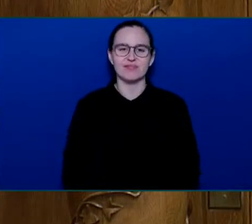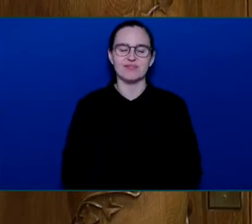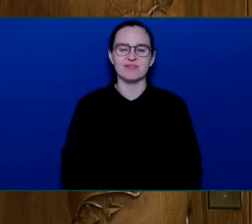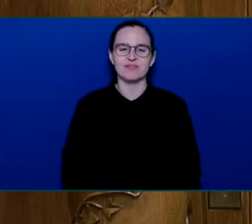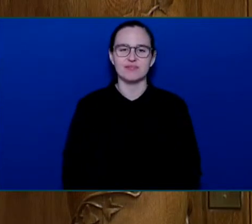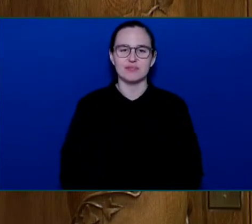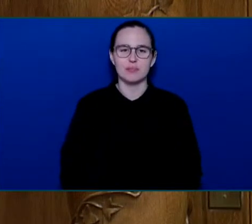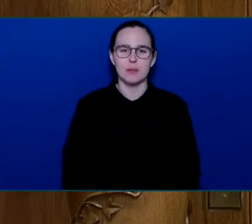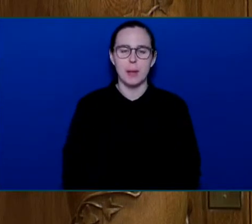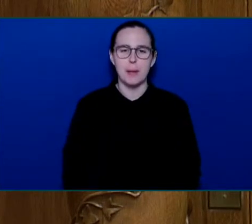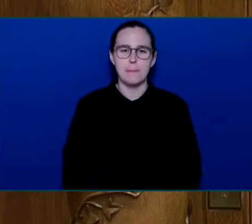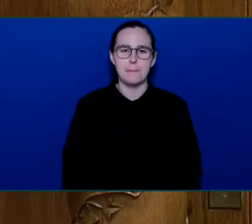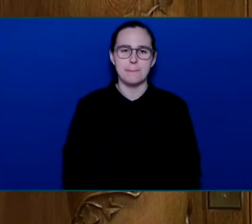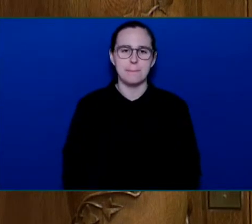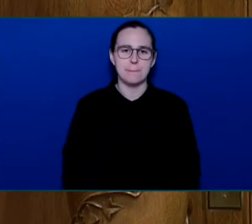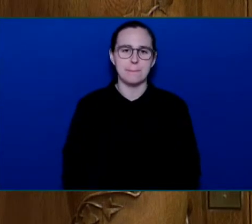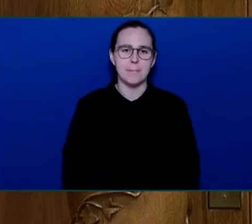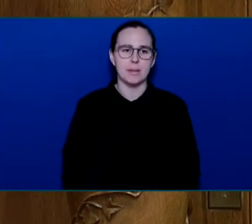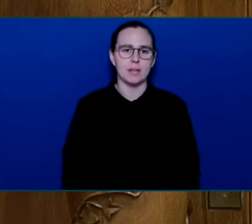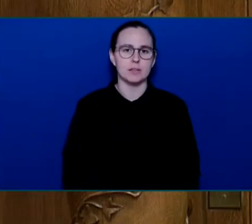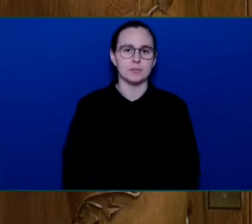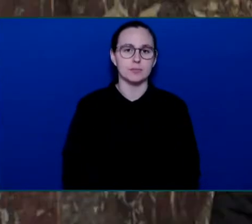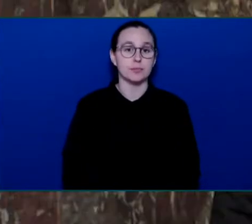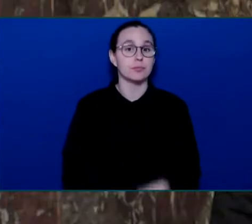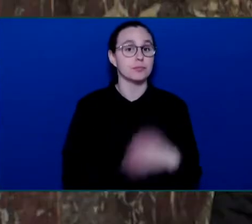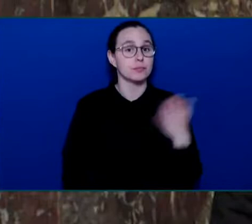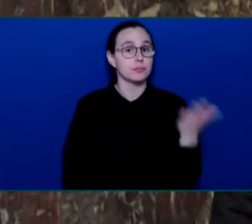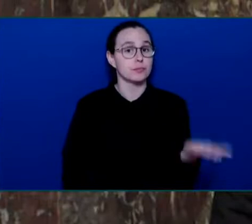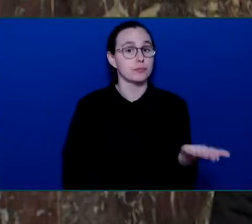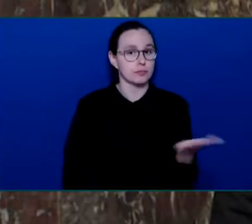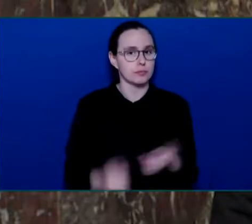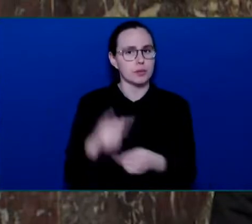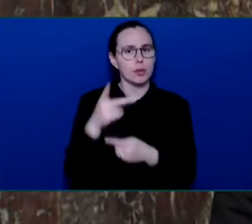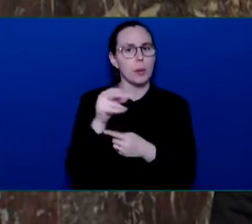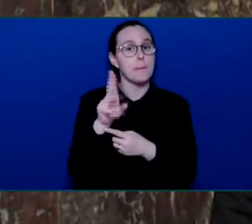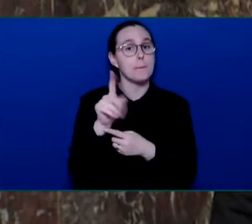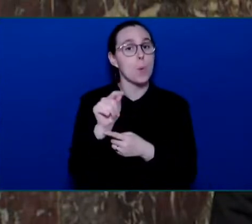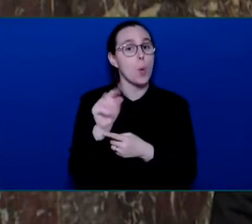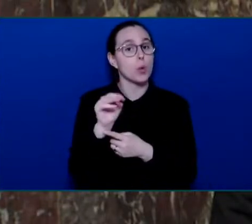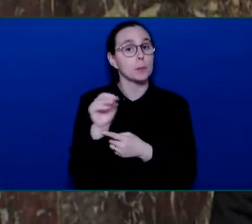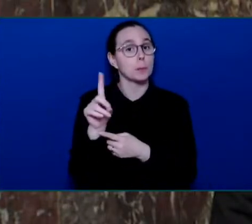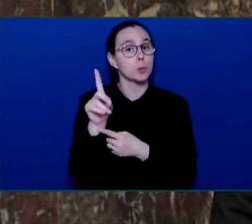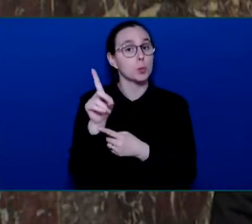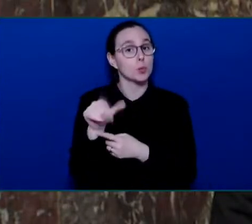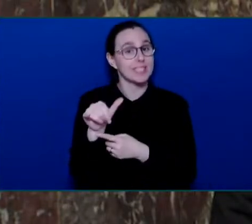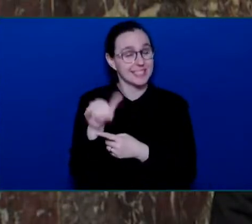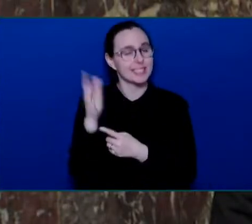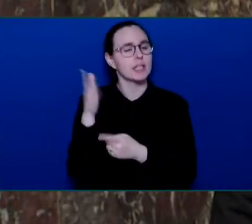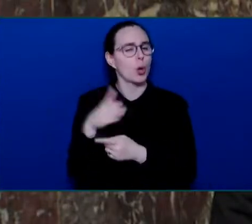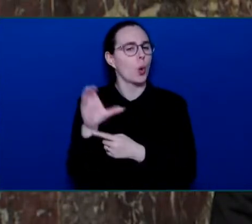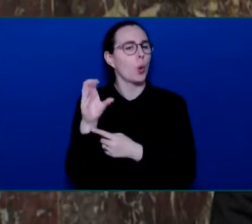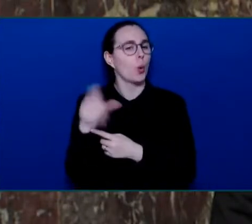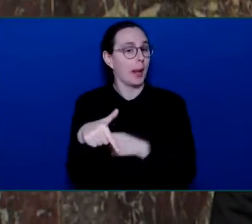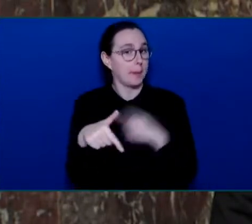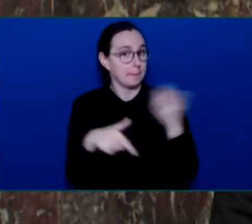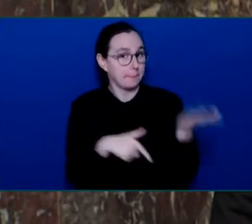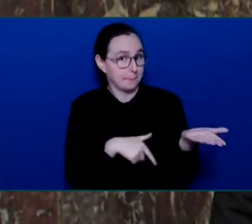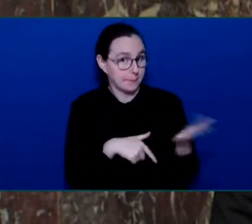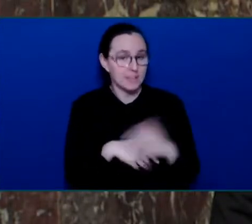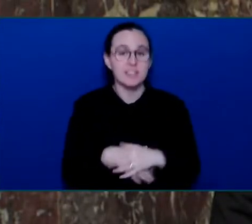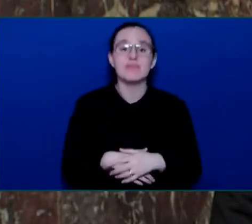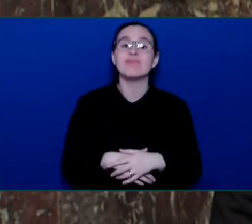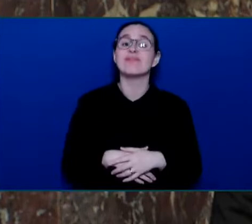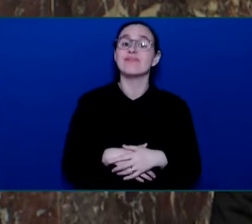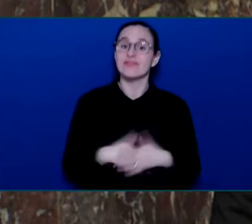Member for Port Moody Coquitlam. Thank you, Mr. Speaker. Usually, Mr. Speaker, I'll use this time to talk about people or events in